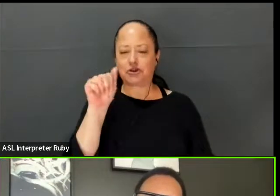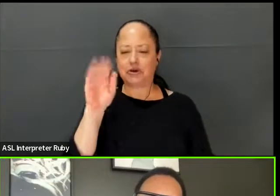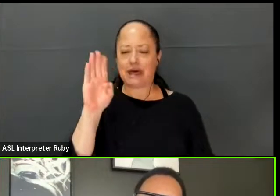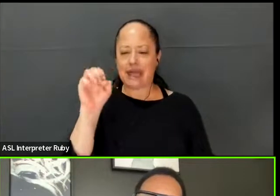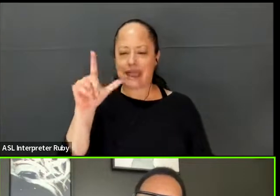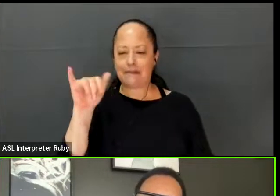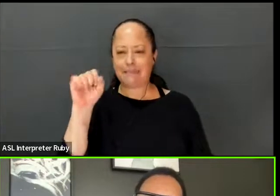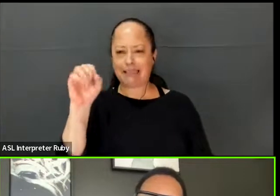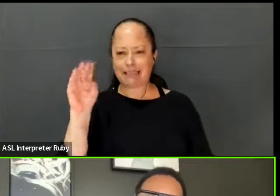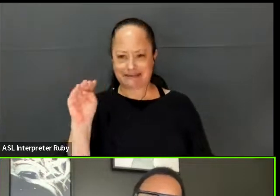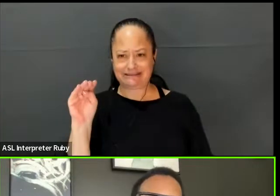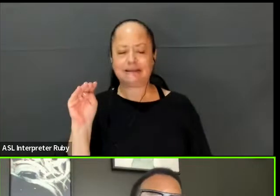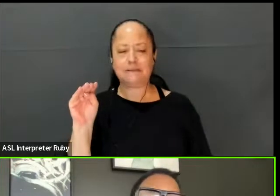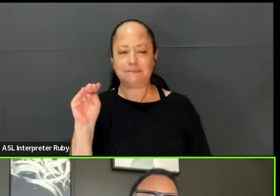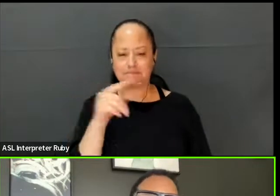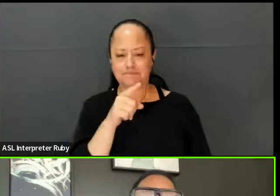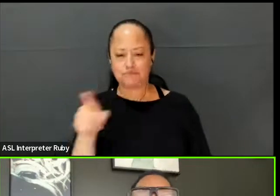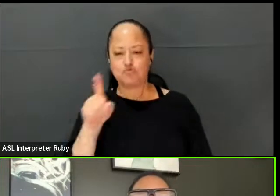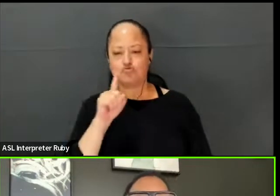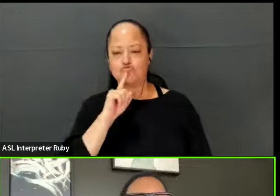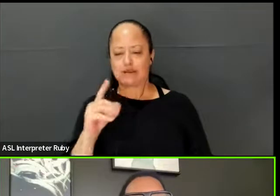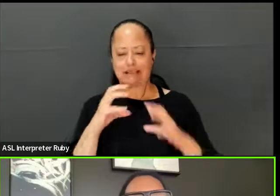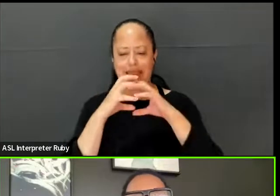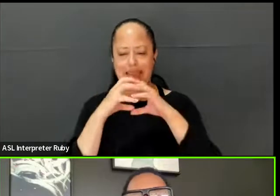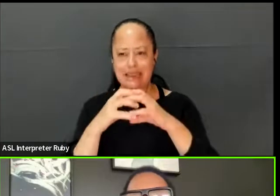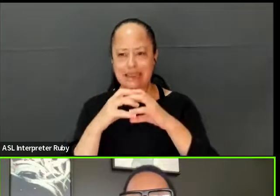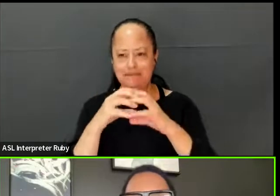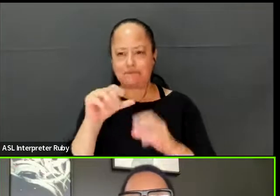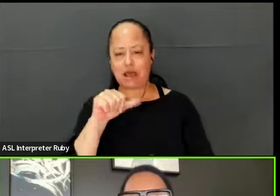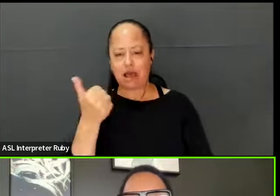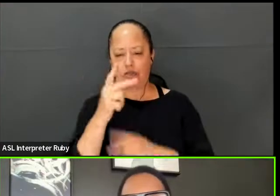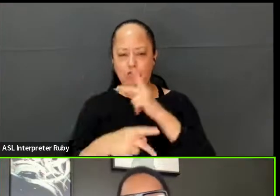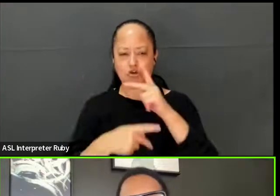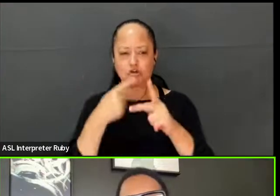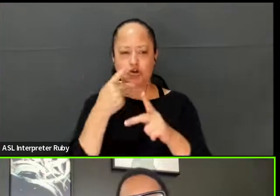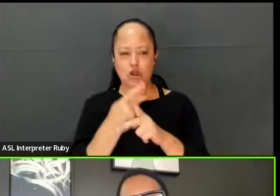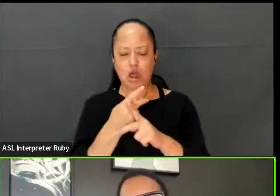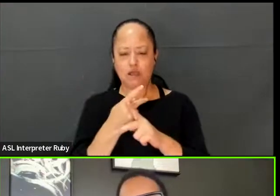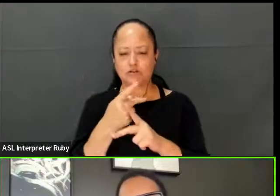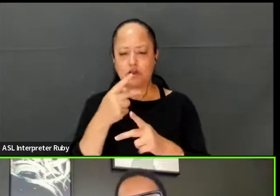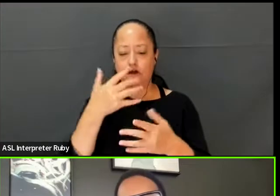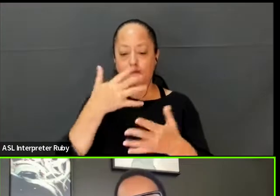which ableism really intersects with other forms of social exclusion.